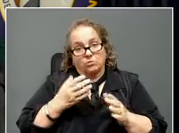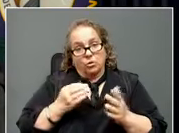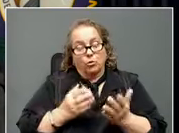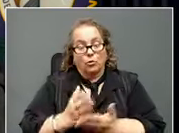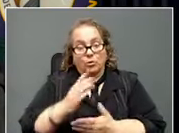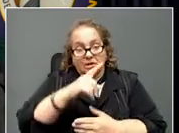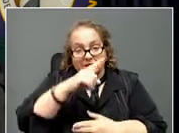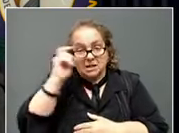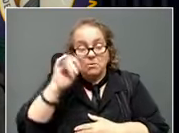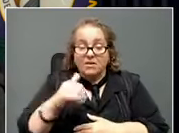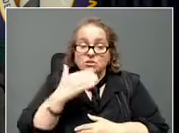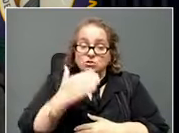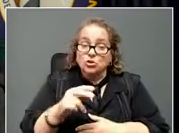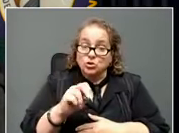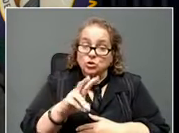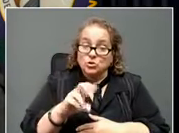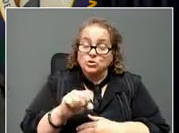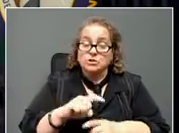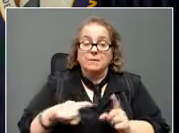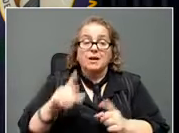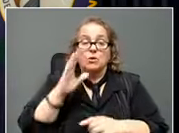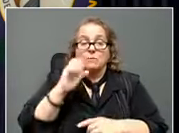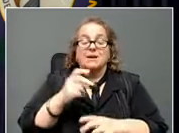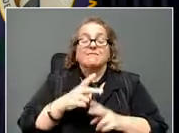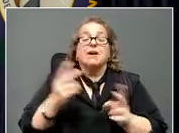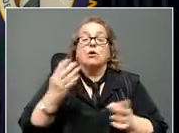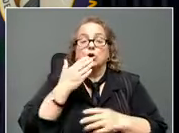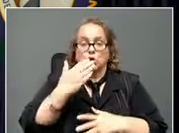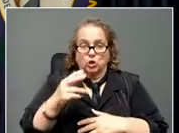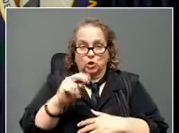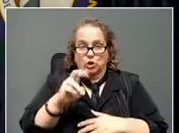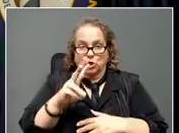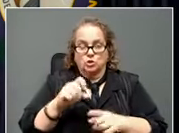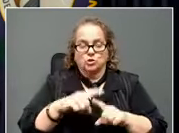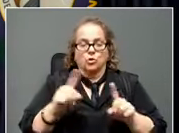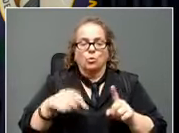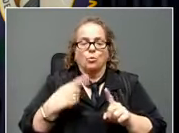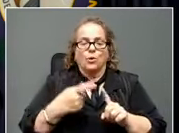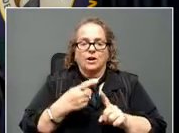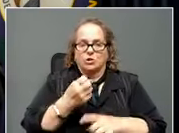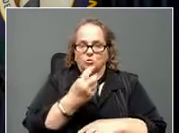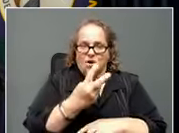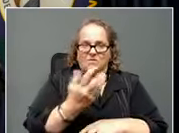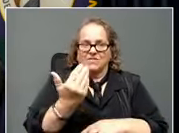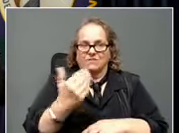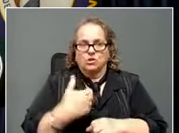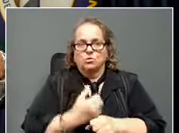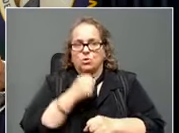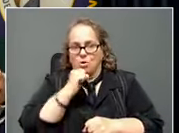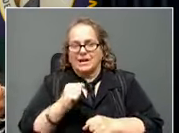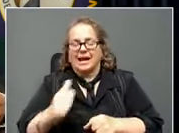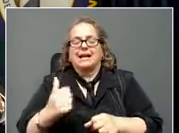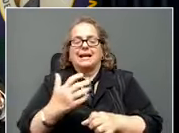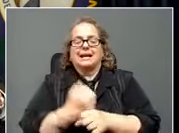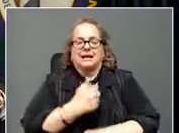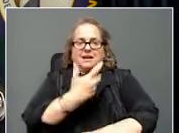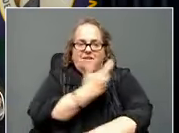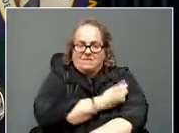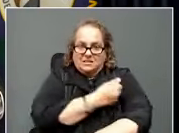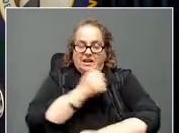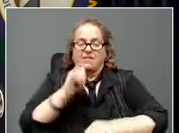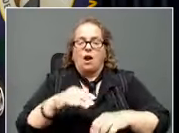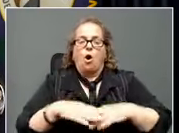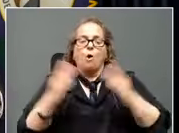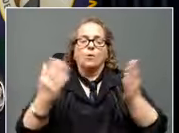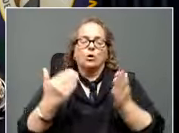news. It's also going to be really good news when 12 to 15-year-olds can get vaccinated. That opens up a whole new